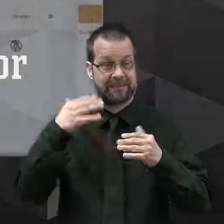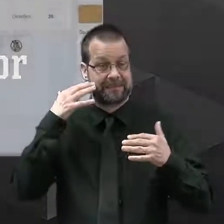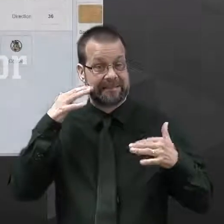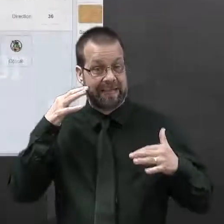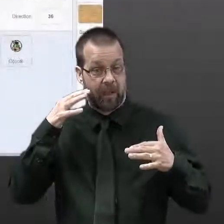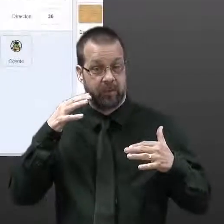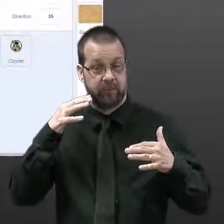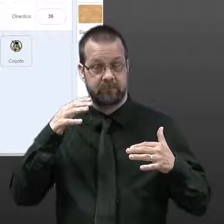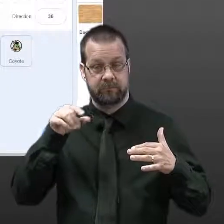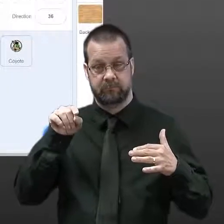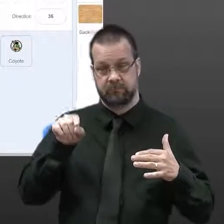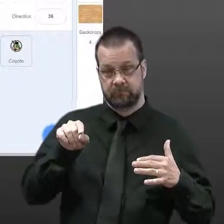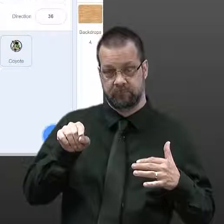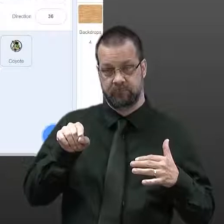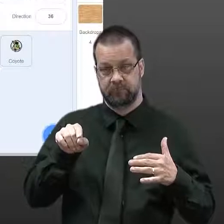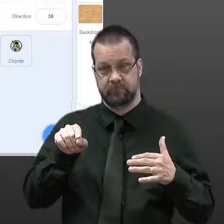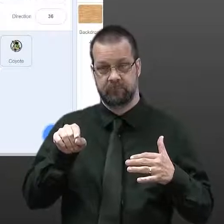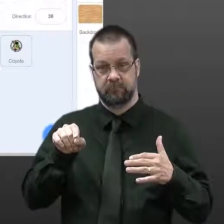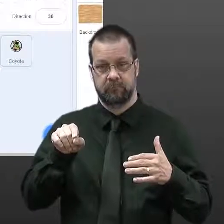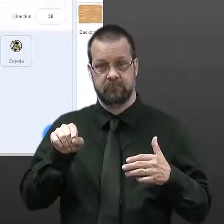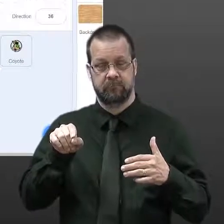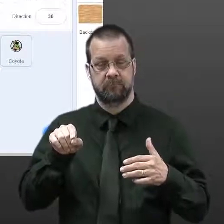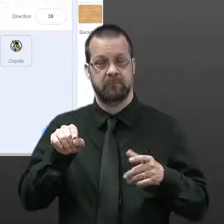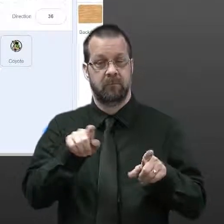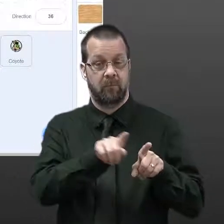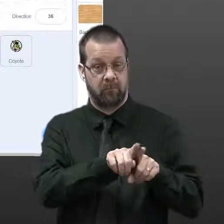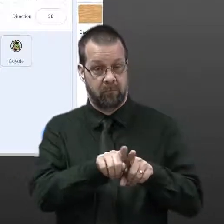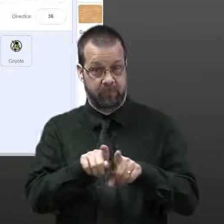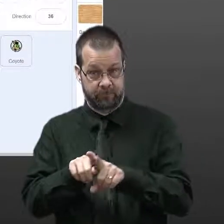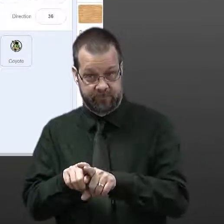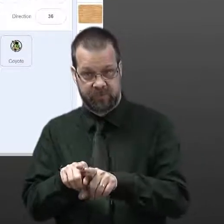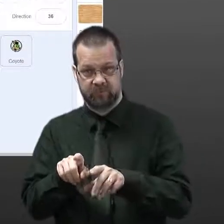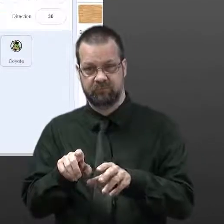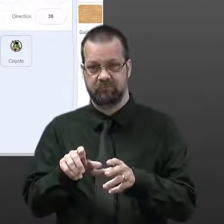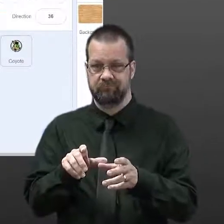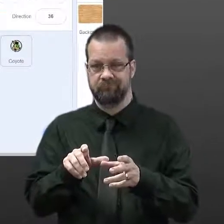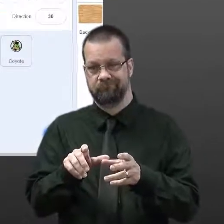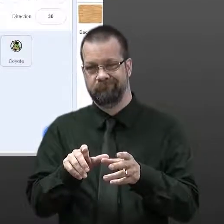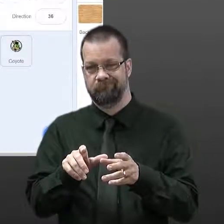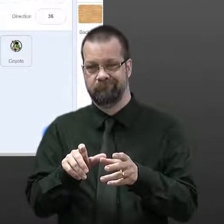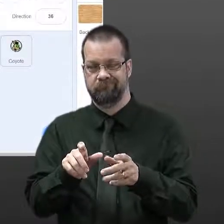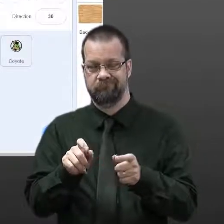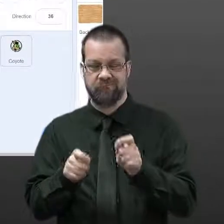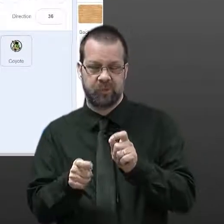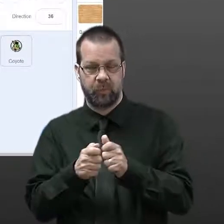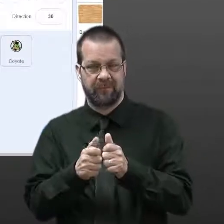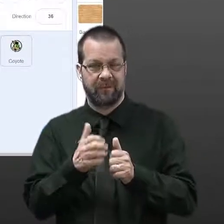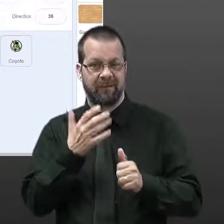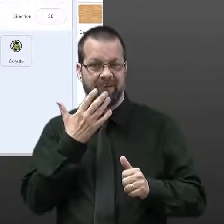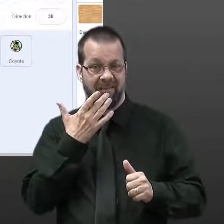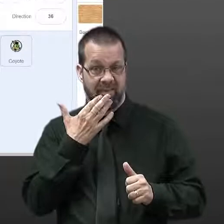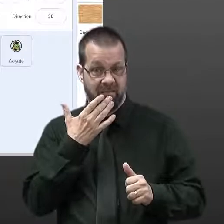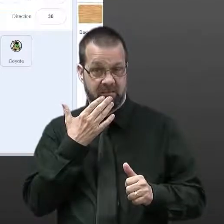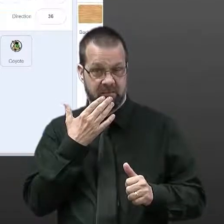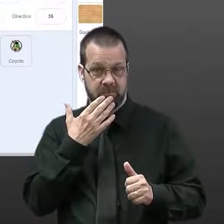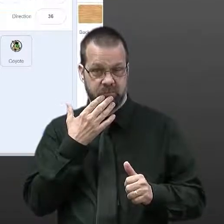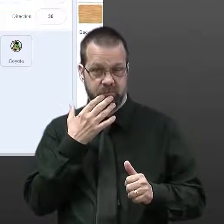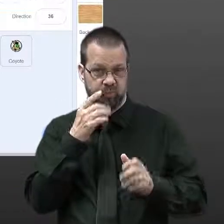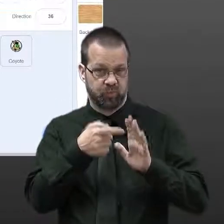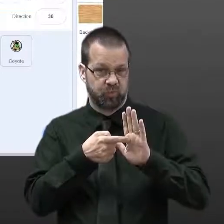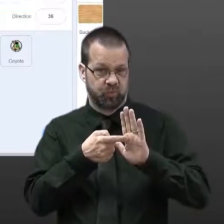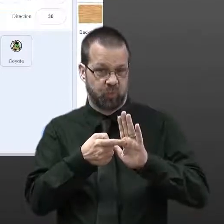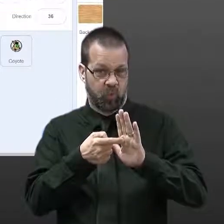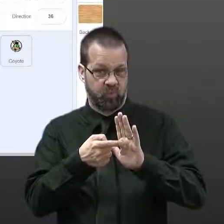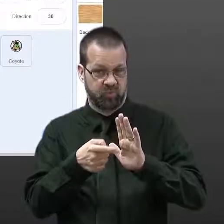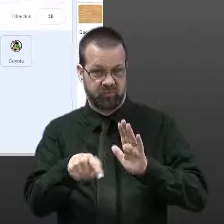an indicator for the power. We can also, there's also a way you can do this with color, which I will